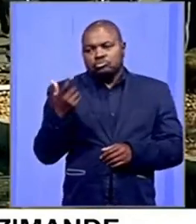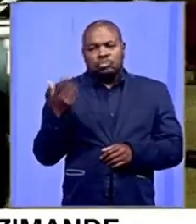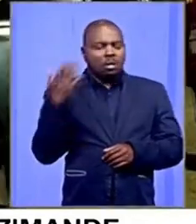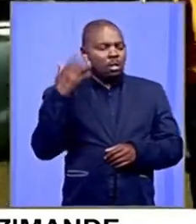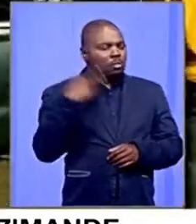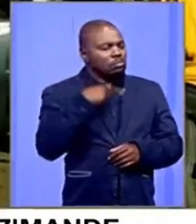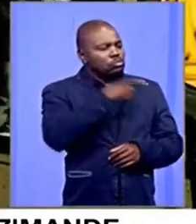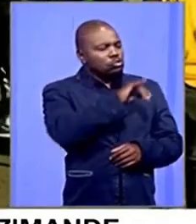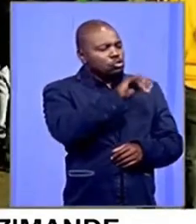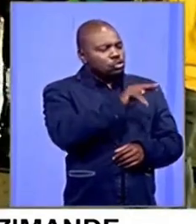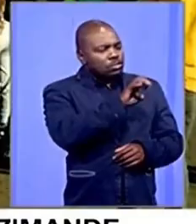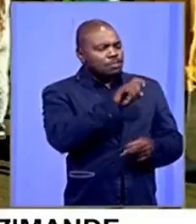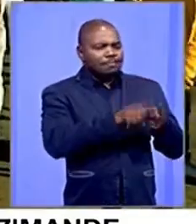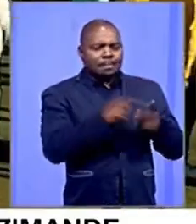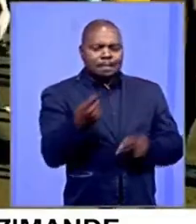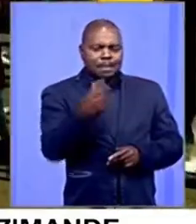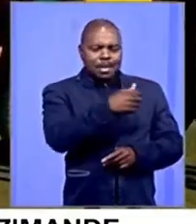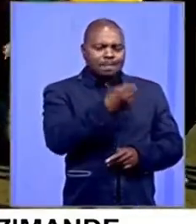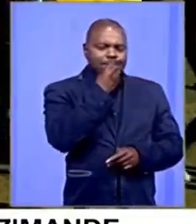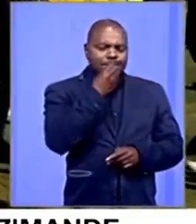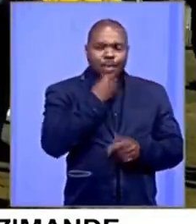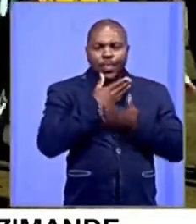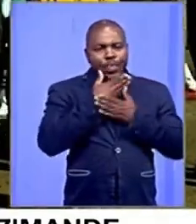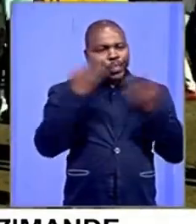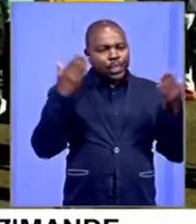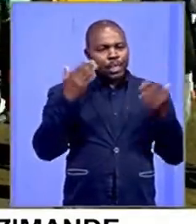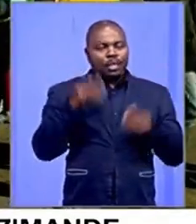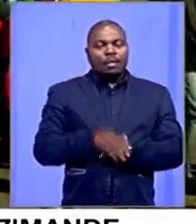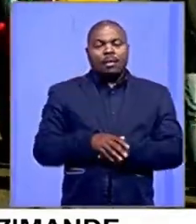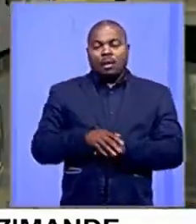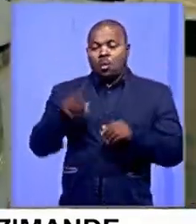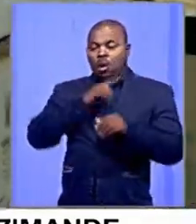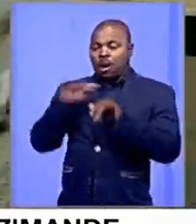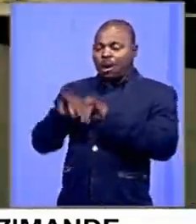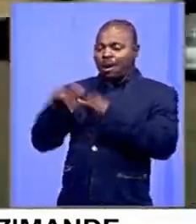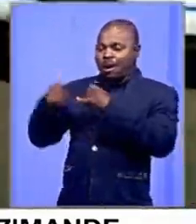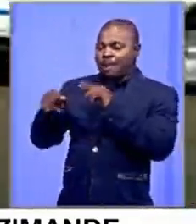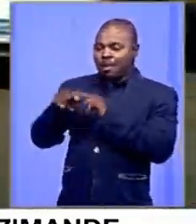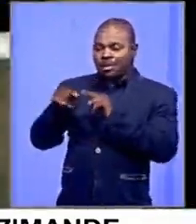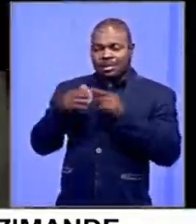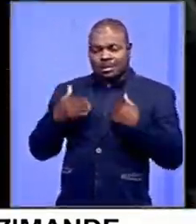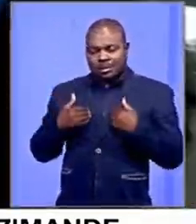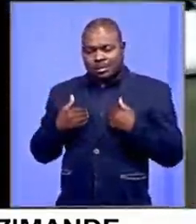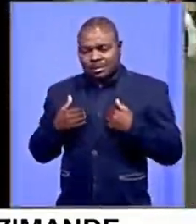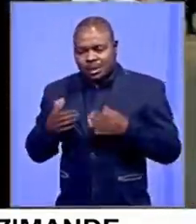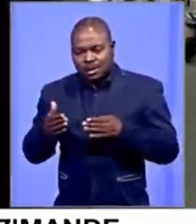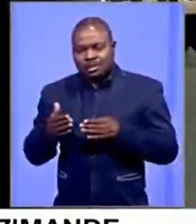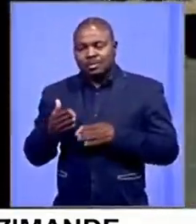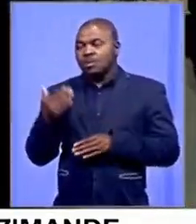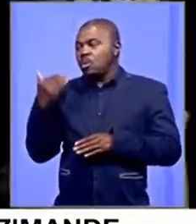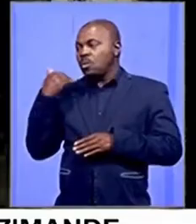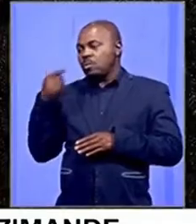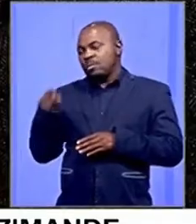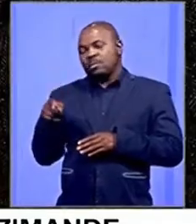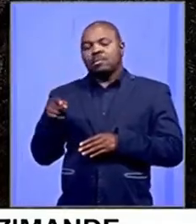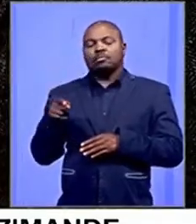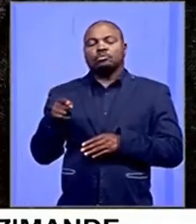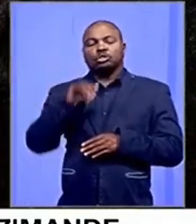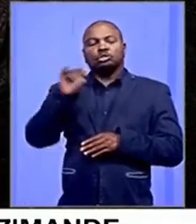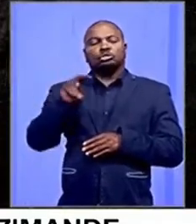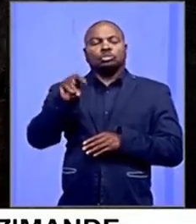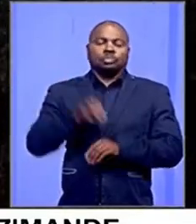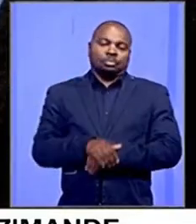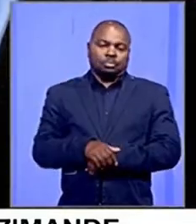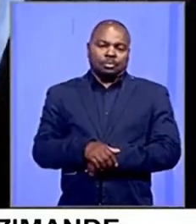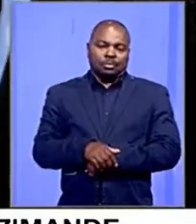le Phukwi. Se ke moragonyana fela ga gore motlamedi wa ditirelo a simolole ka ditirelo tsa seete bosigo. This thing